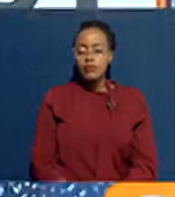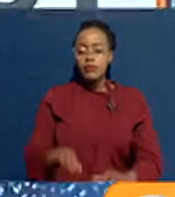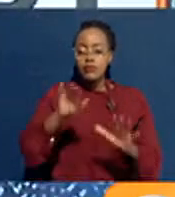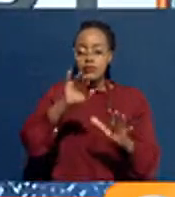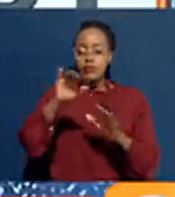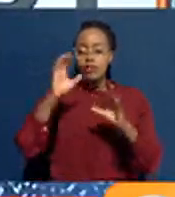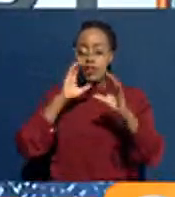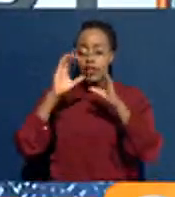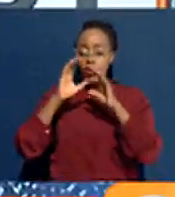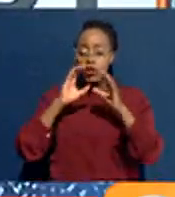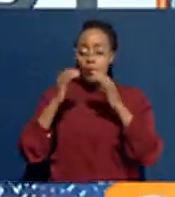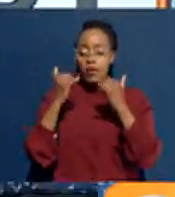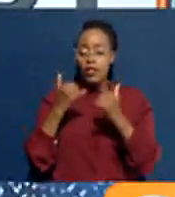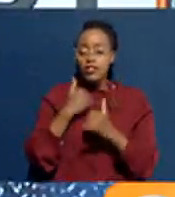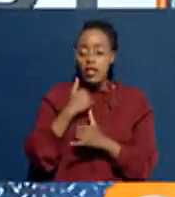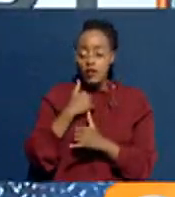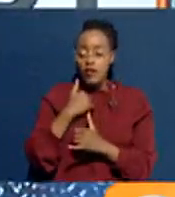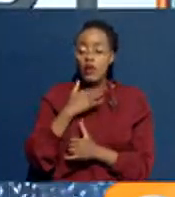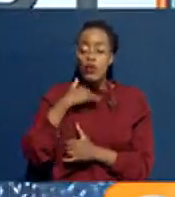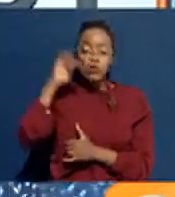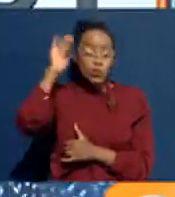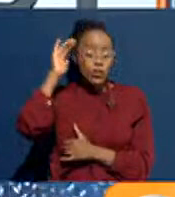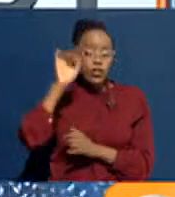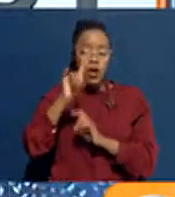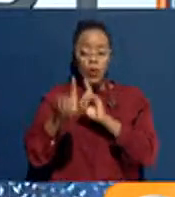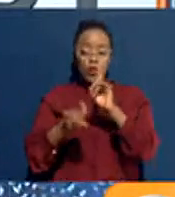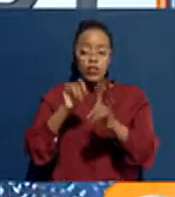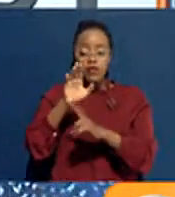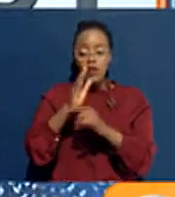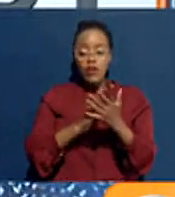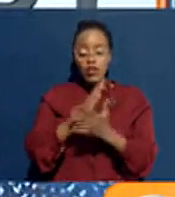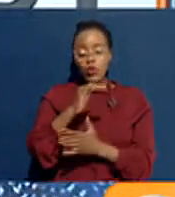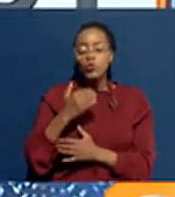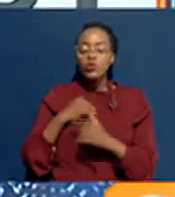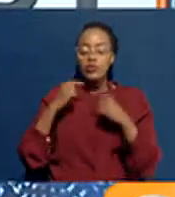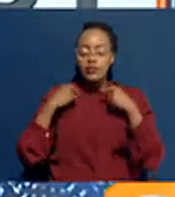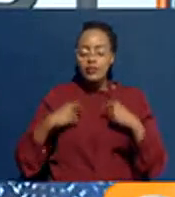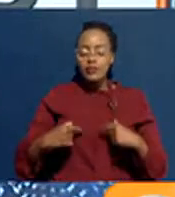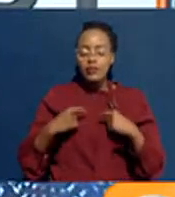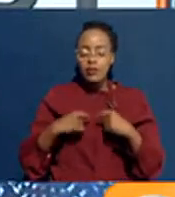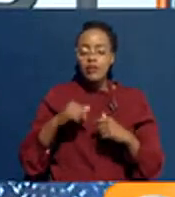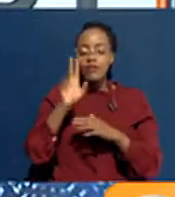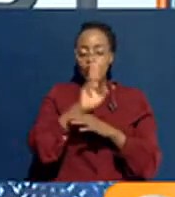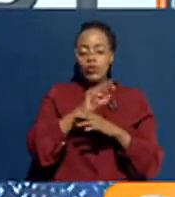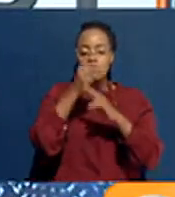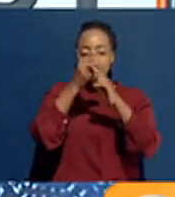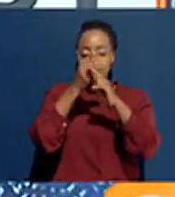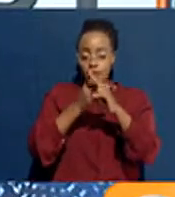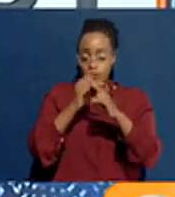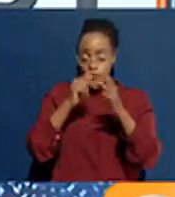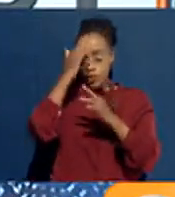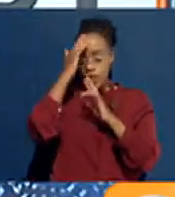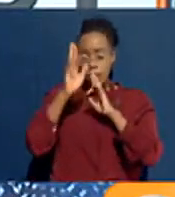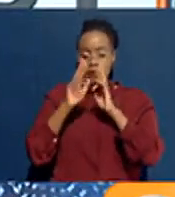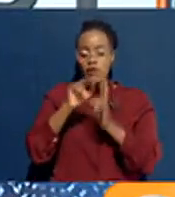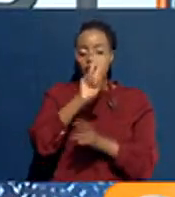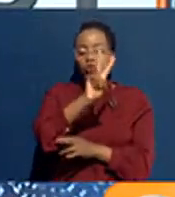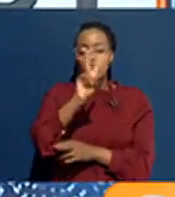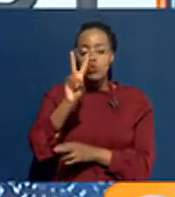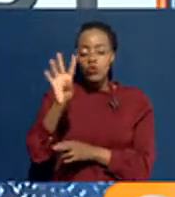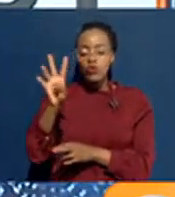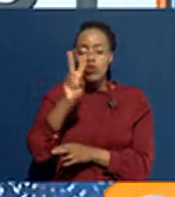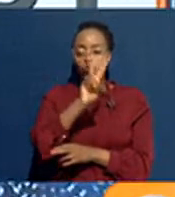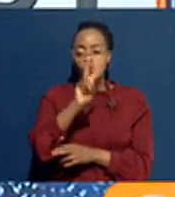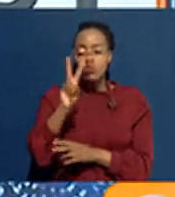And this is the conversation we're having right now. I'd like to hear your questions, but send them through at Trevor Mbidi at Citizen TV Kenya. Use the hashtag Monday Report or text us on